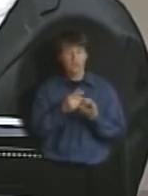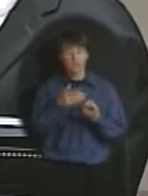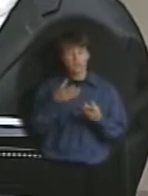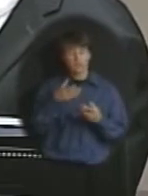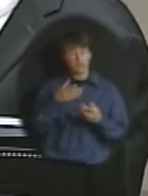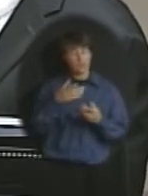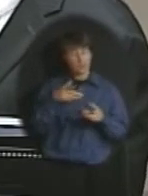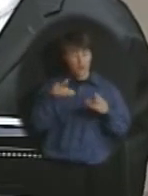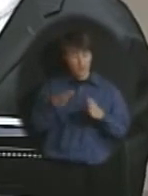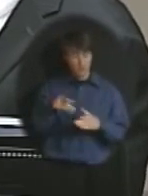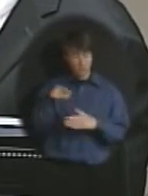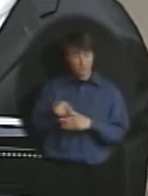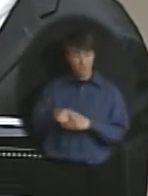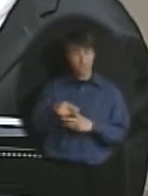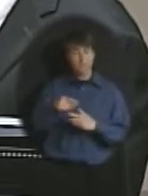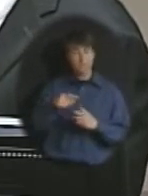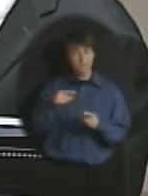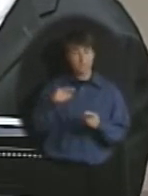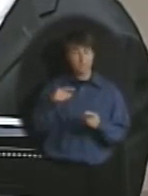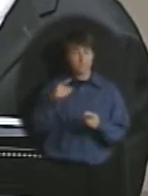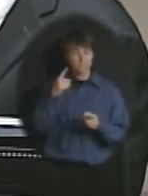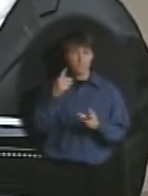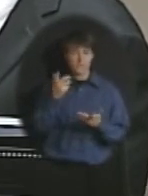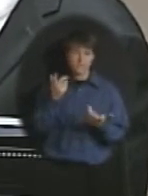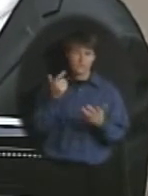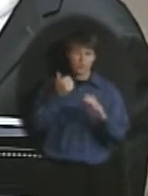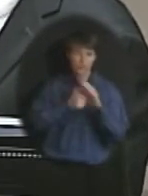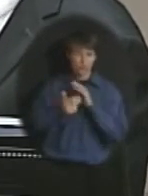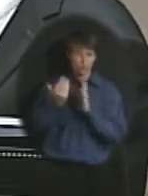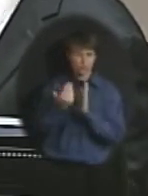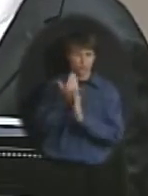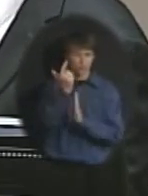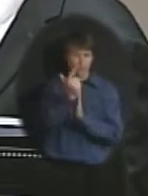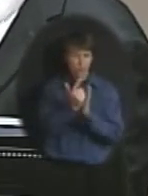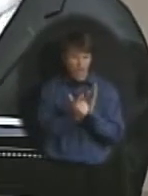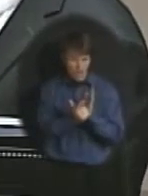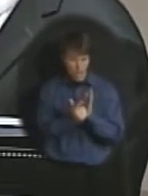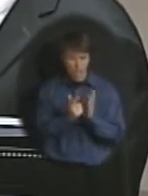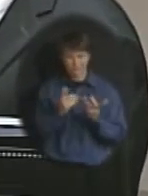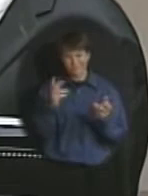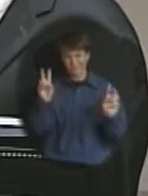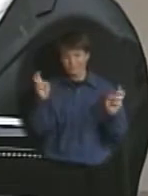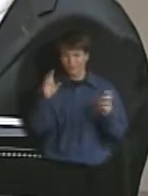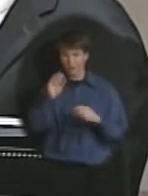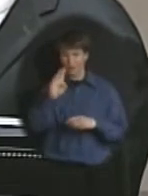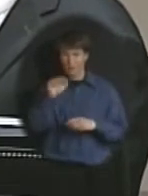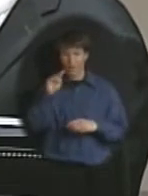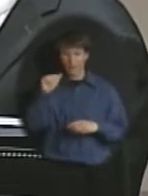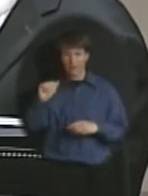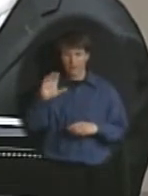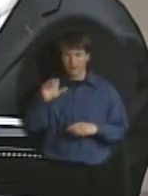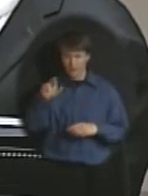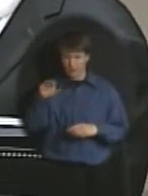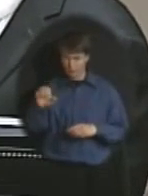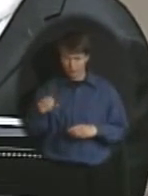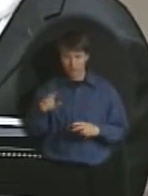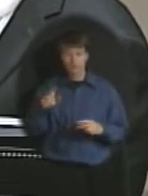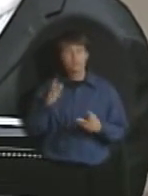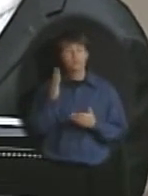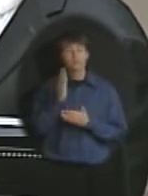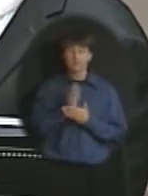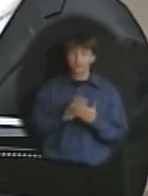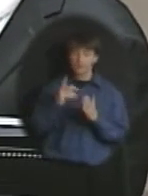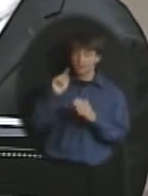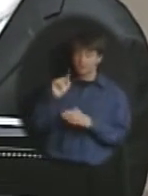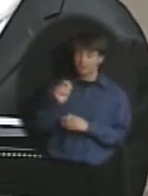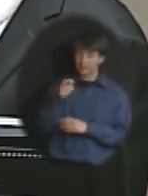them, under the new laws and regulations, Obamacare, there's basically some excise